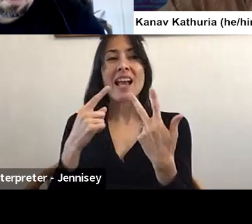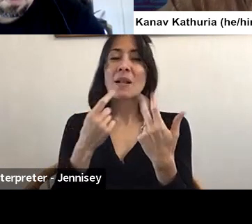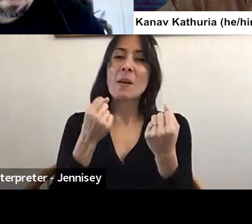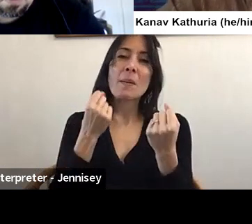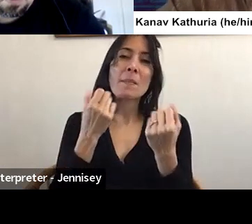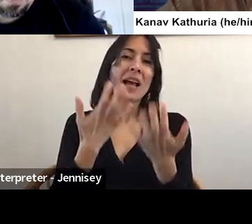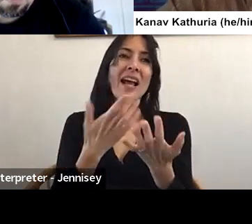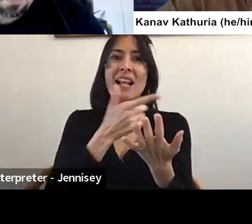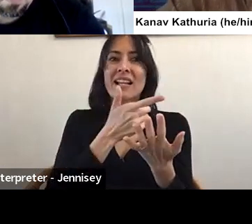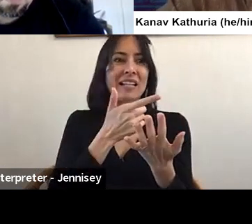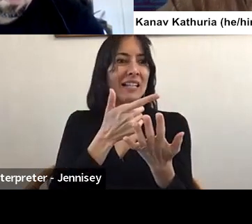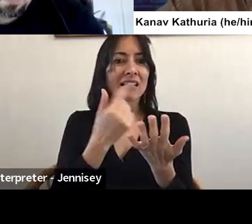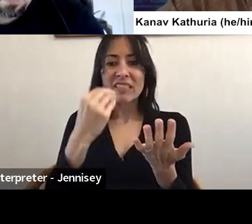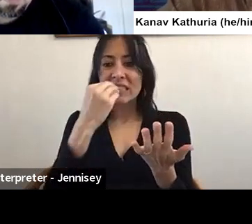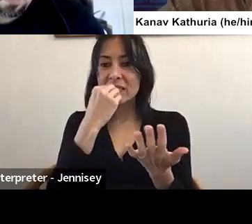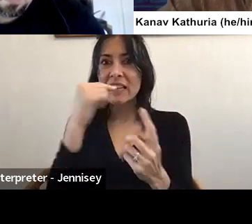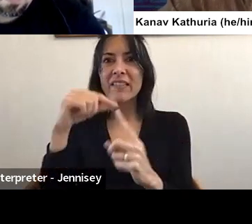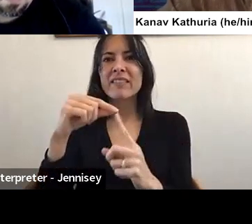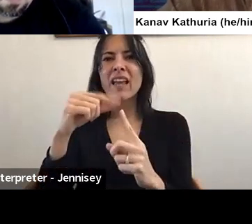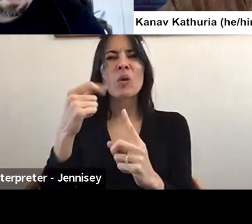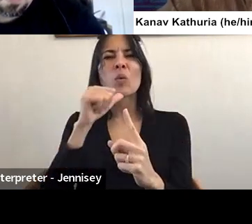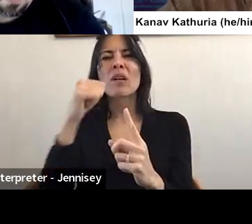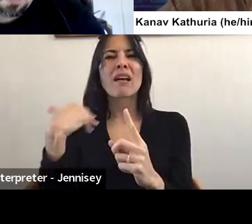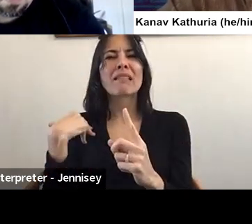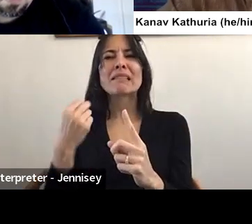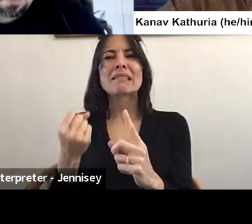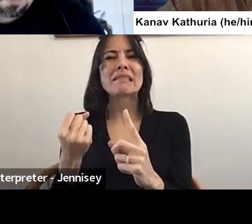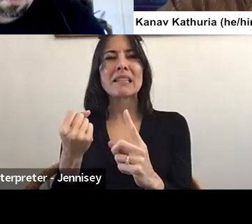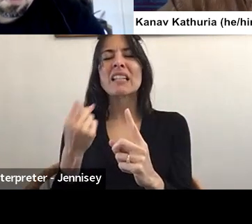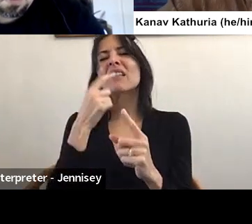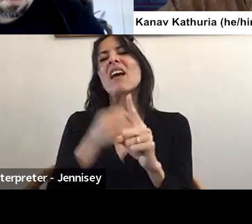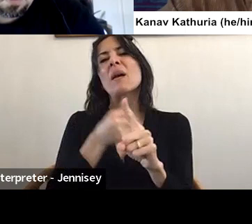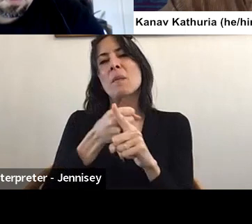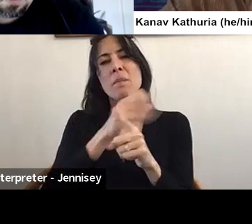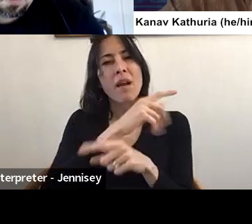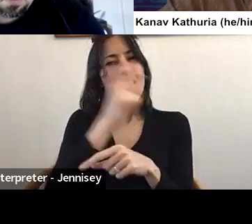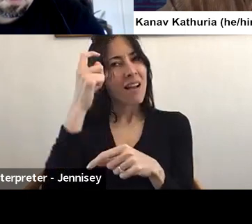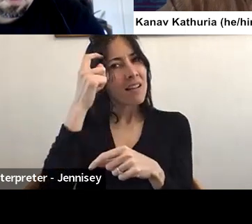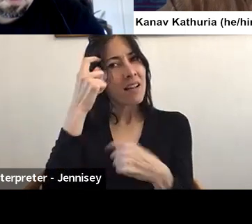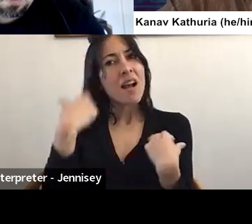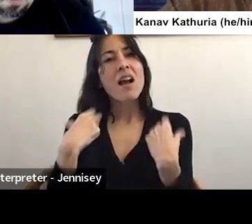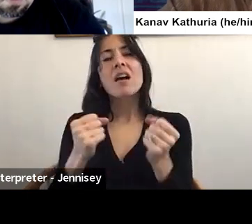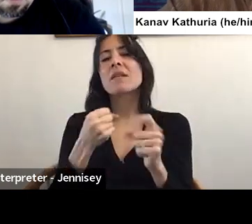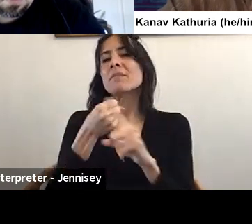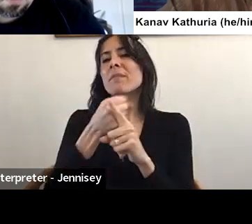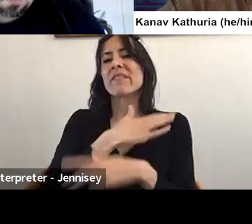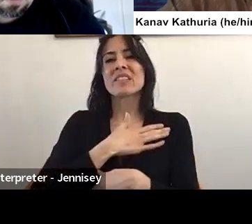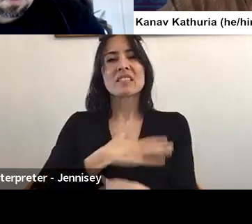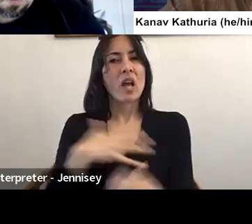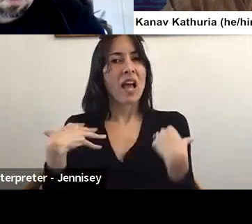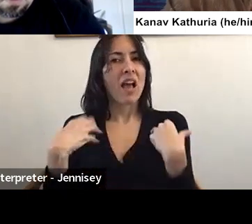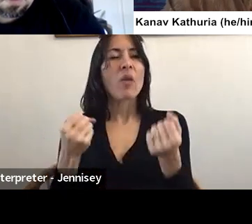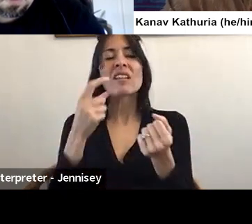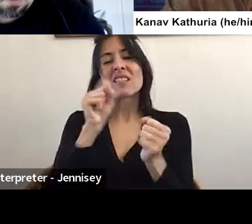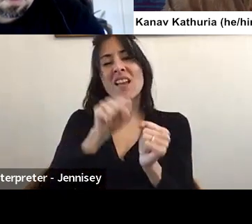just due to the long-term impacts that prison food has on people's physical and mental health in particular. And that's something that came up a lot in our